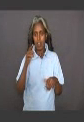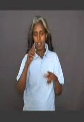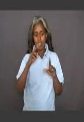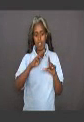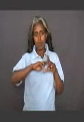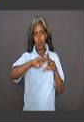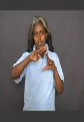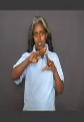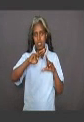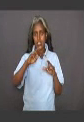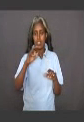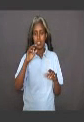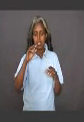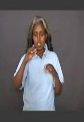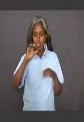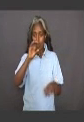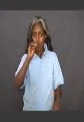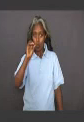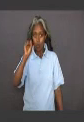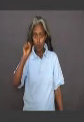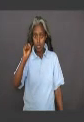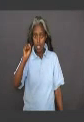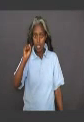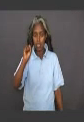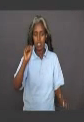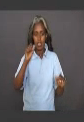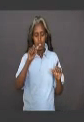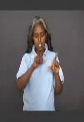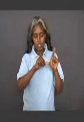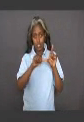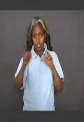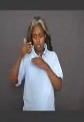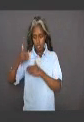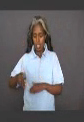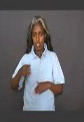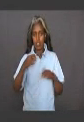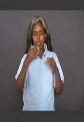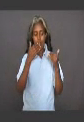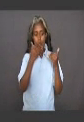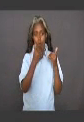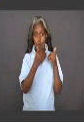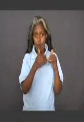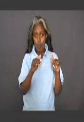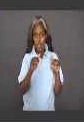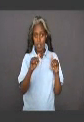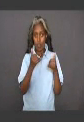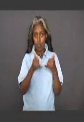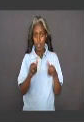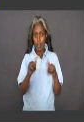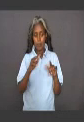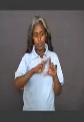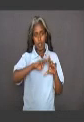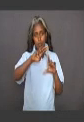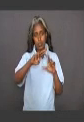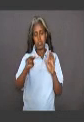The cosine adjacent side over hypotenuse is negative because